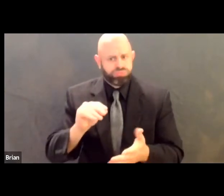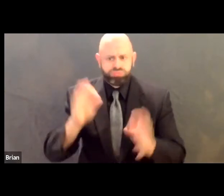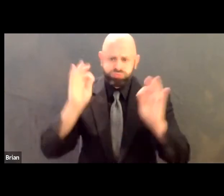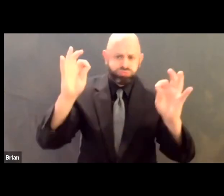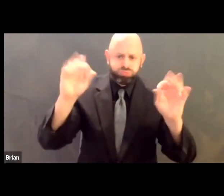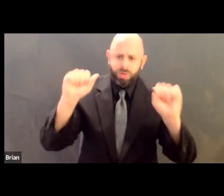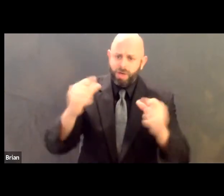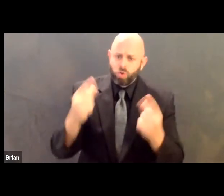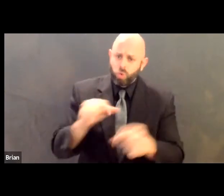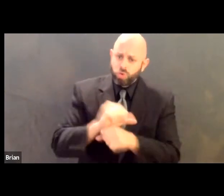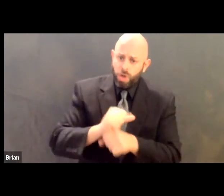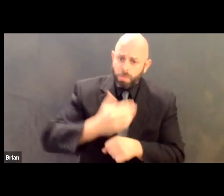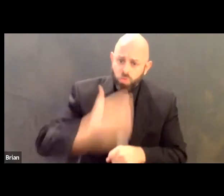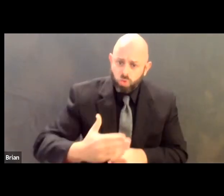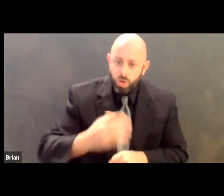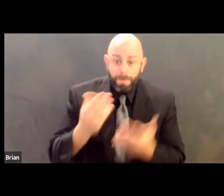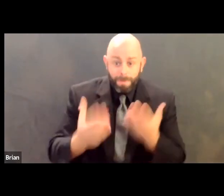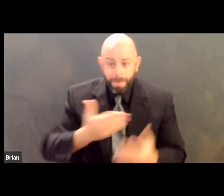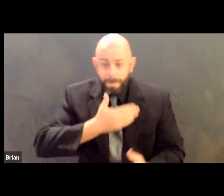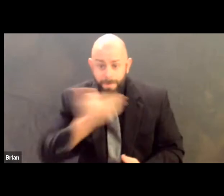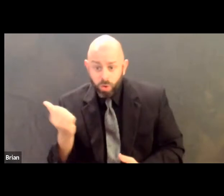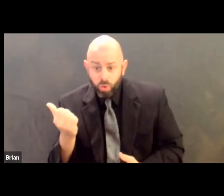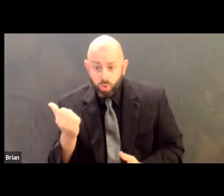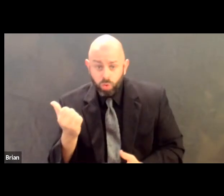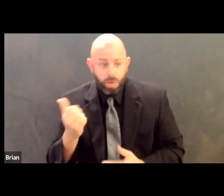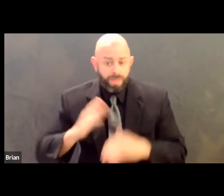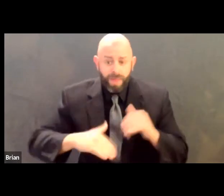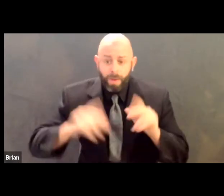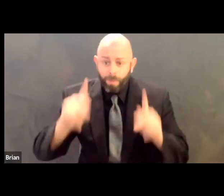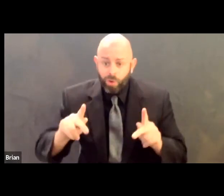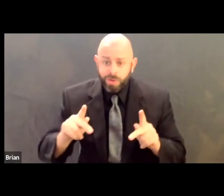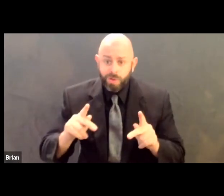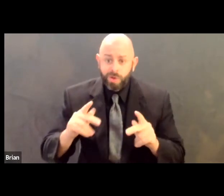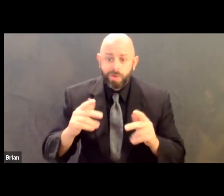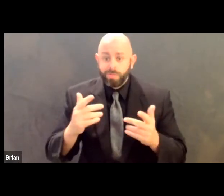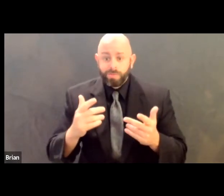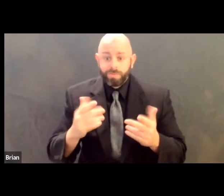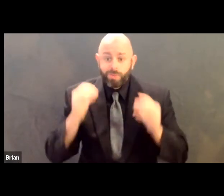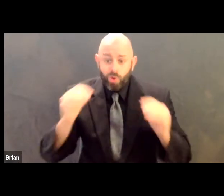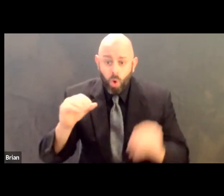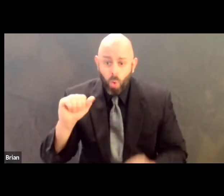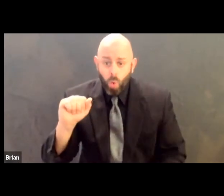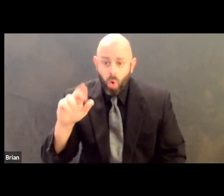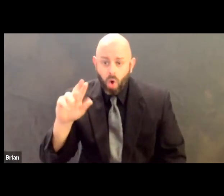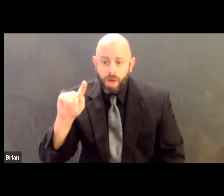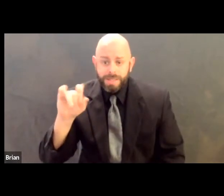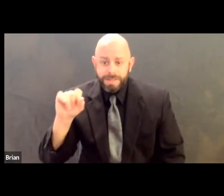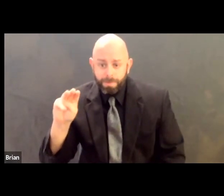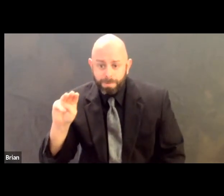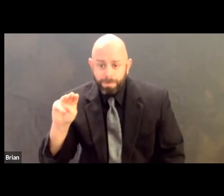person, say, without autism. So we have to think about the outreach,